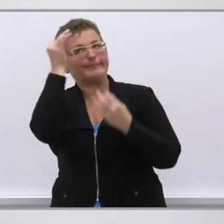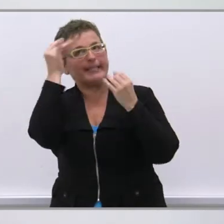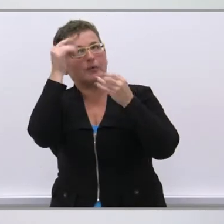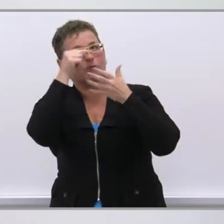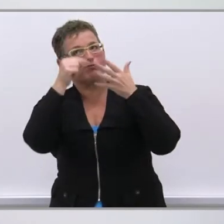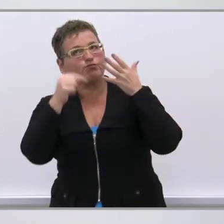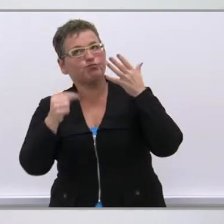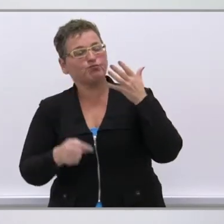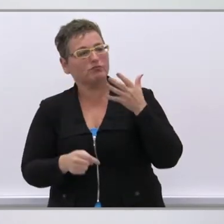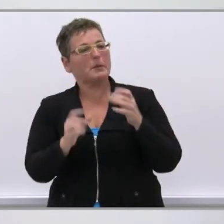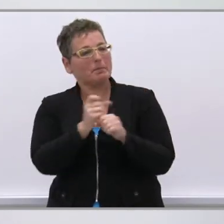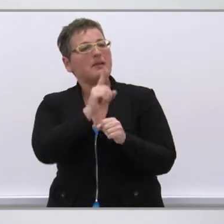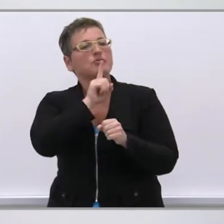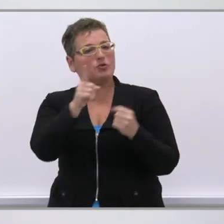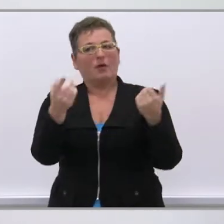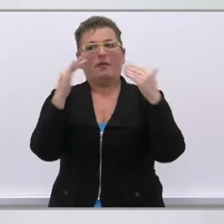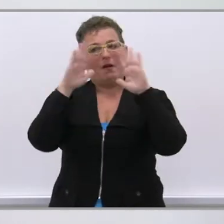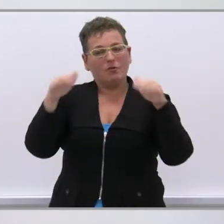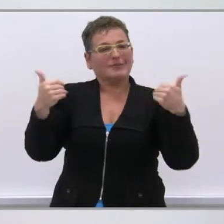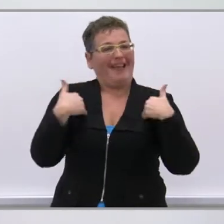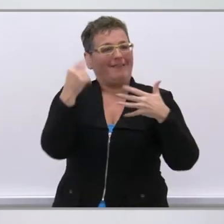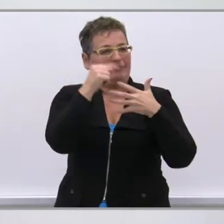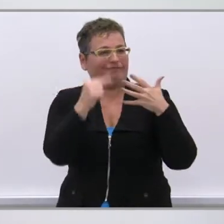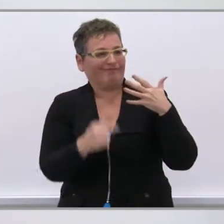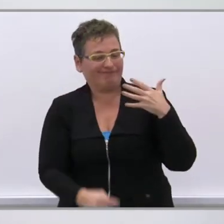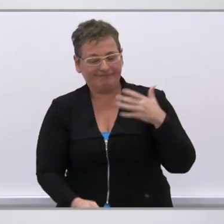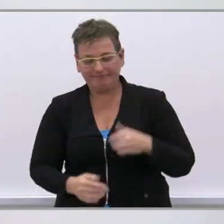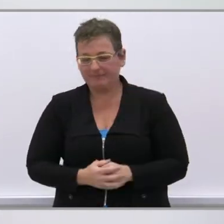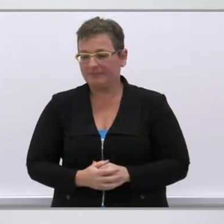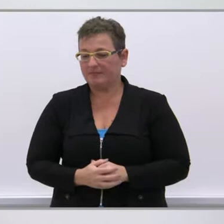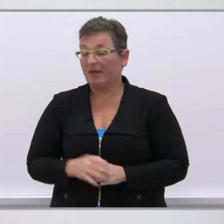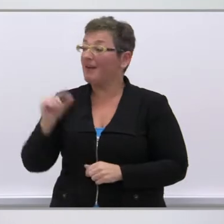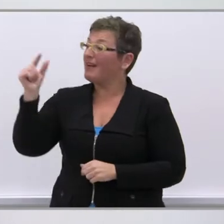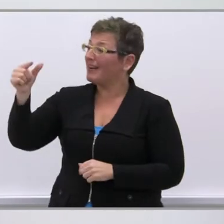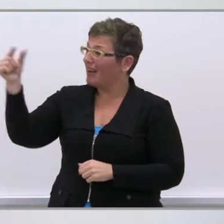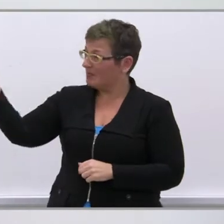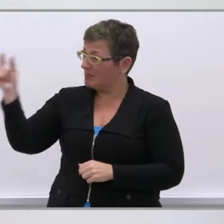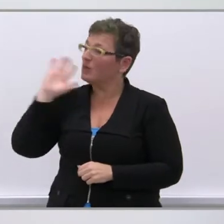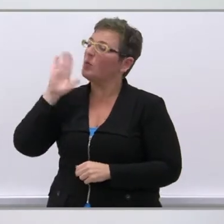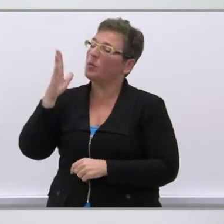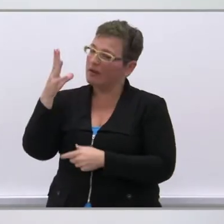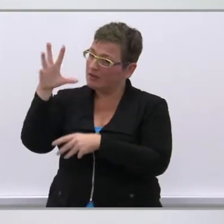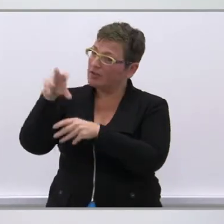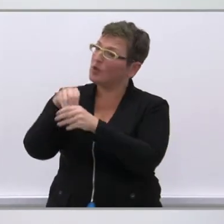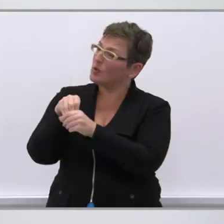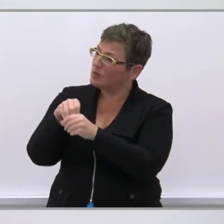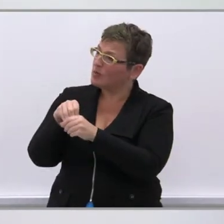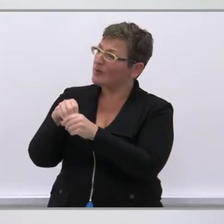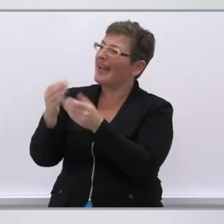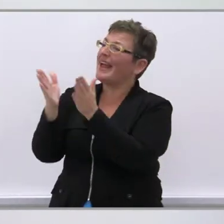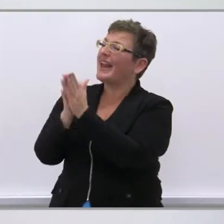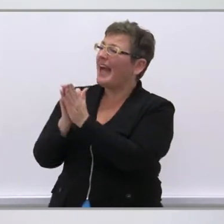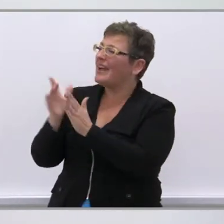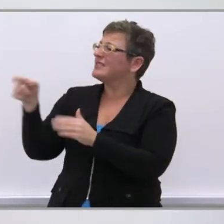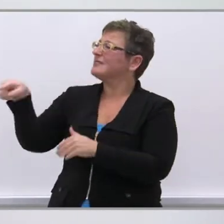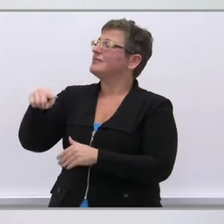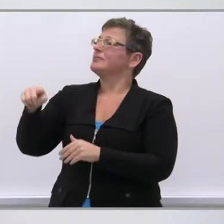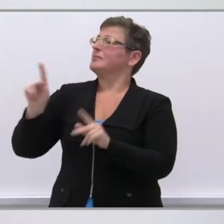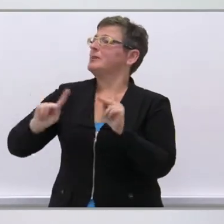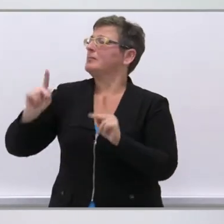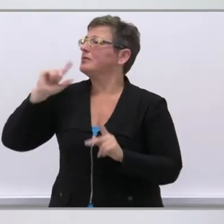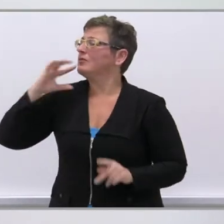Government will include universal design and visitability in voluntary standards. That